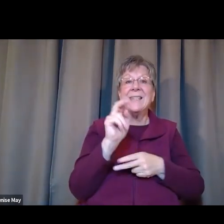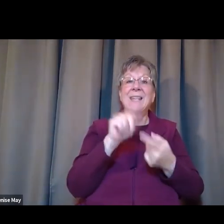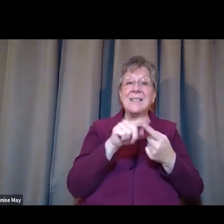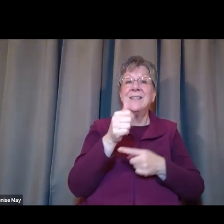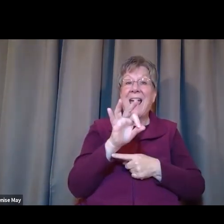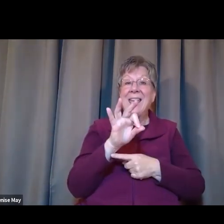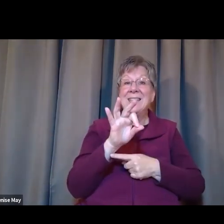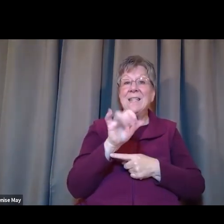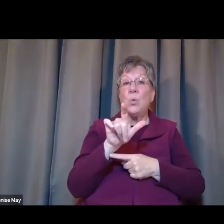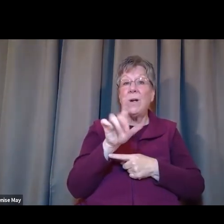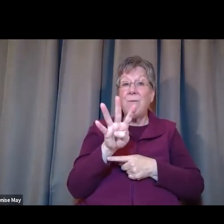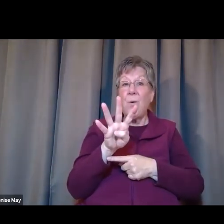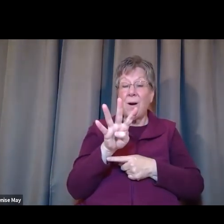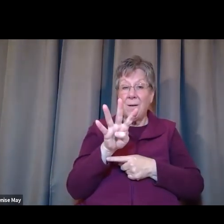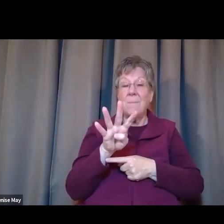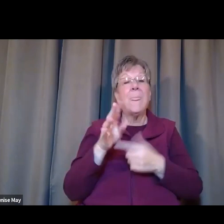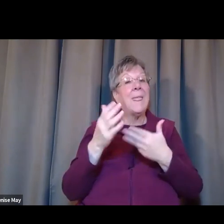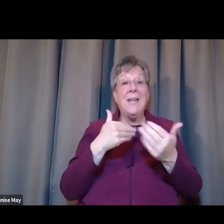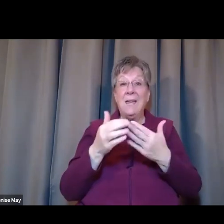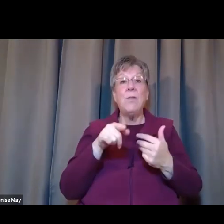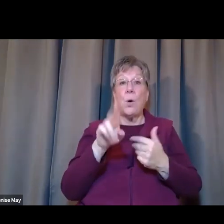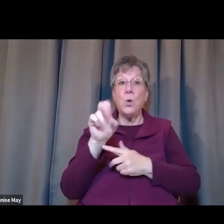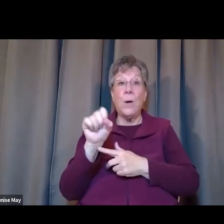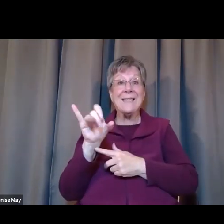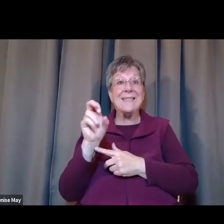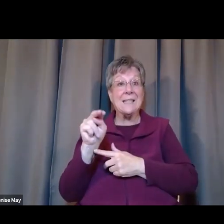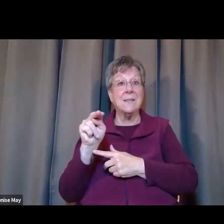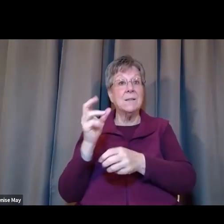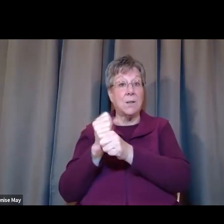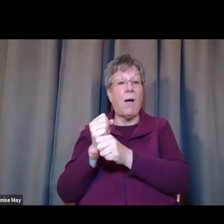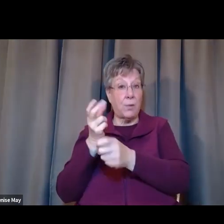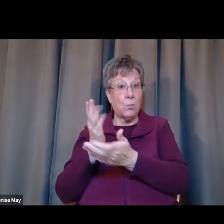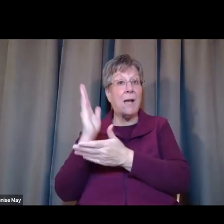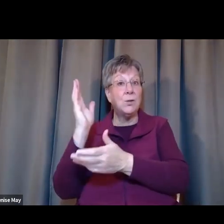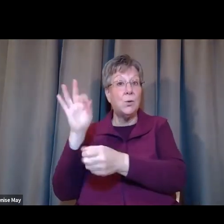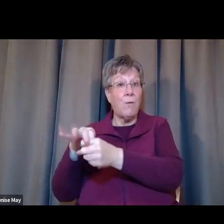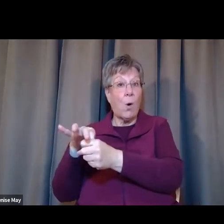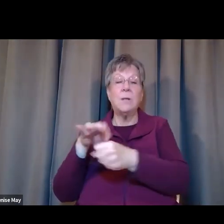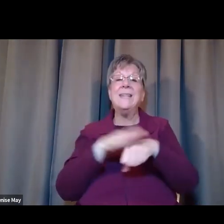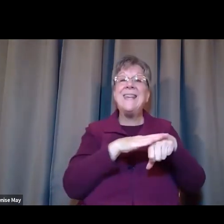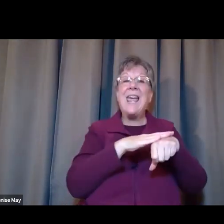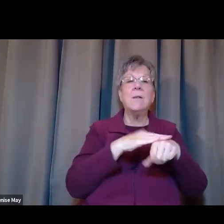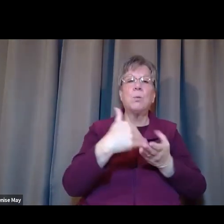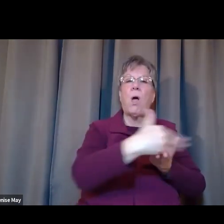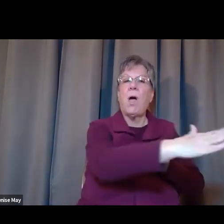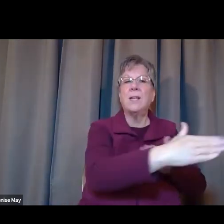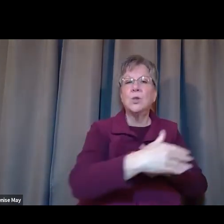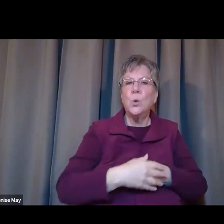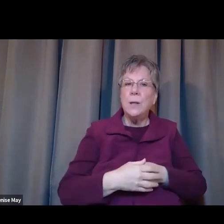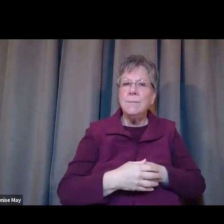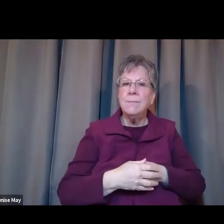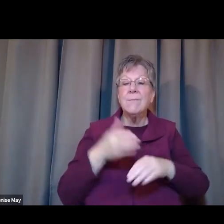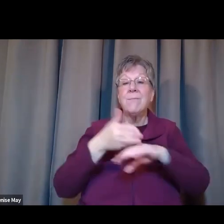the 15th Amendment granted US citizens the right to vote regardless of race, Natives were still excluded. And even after